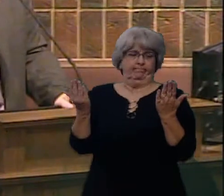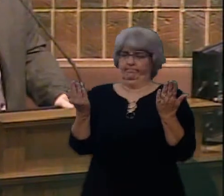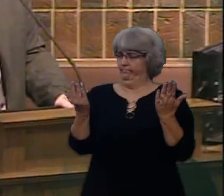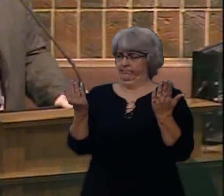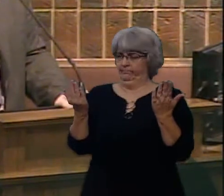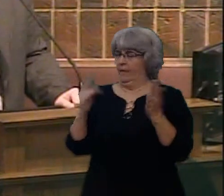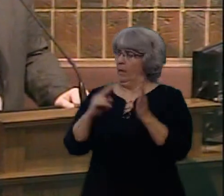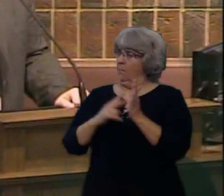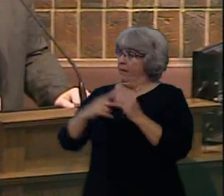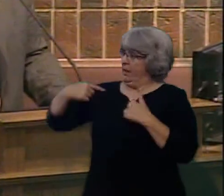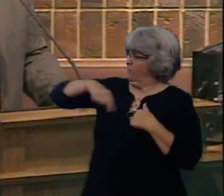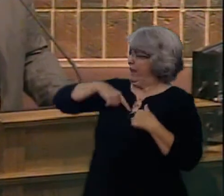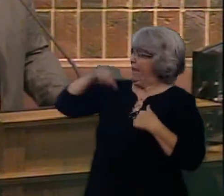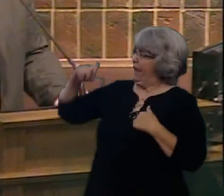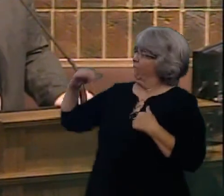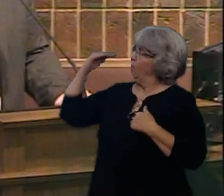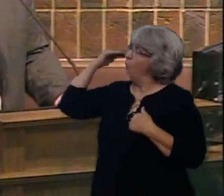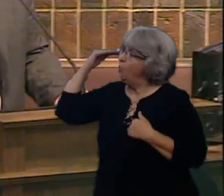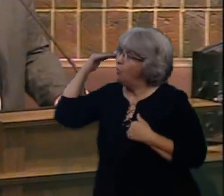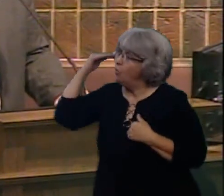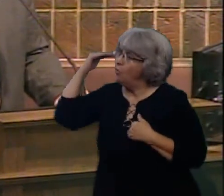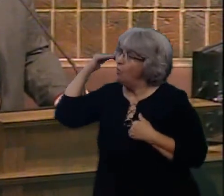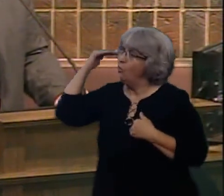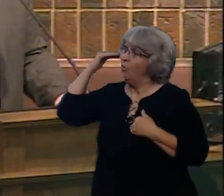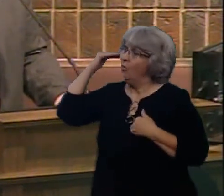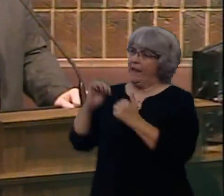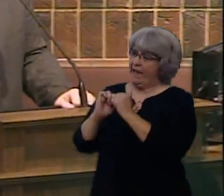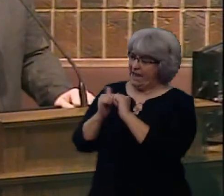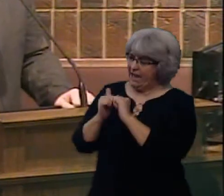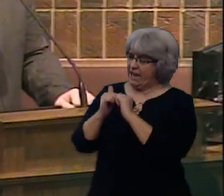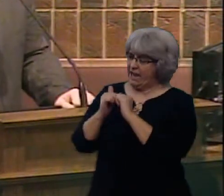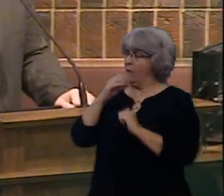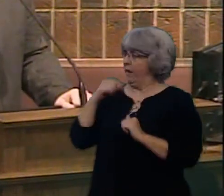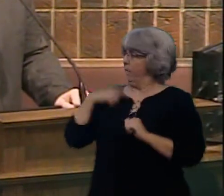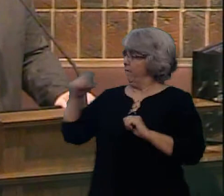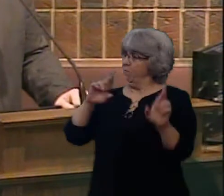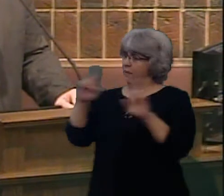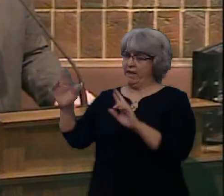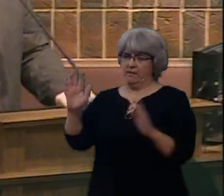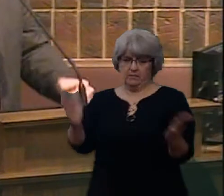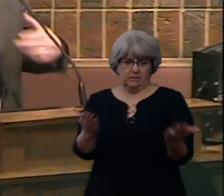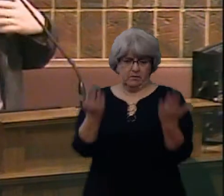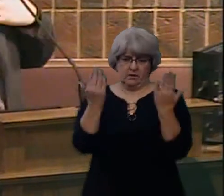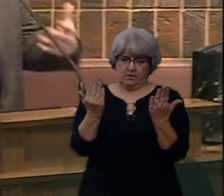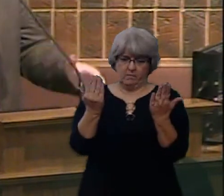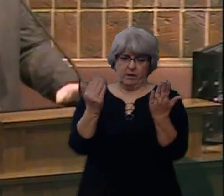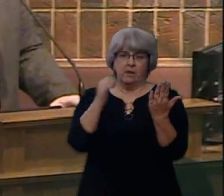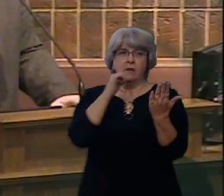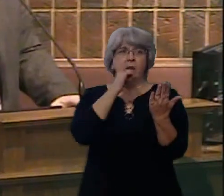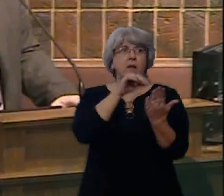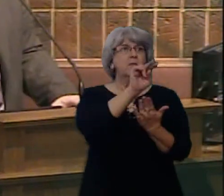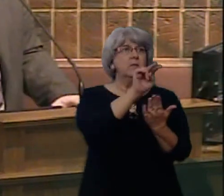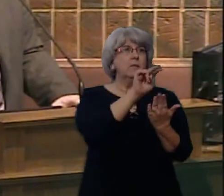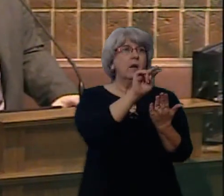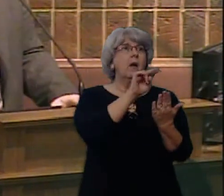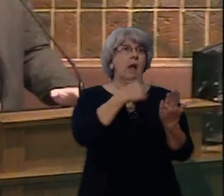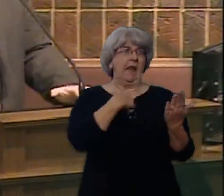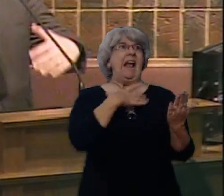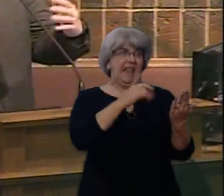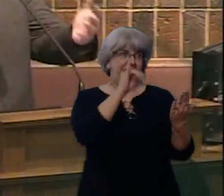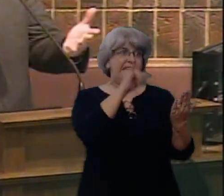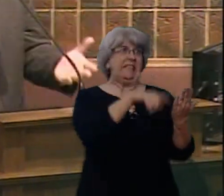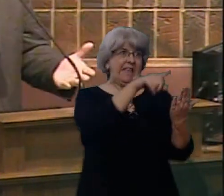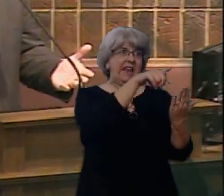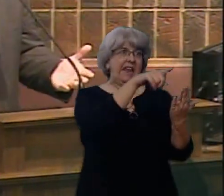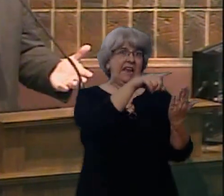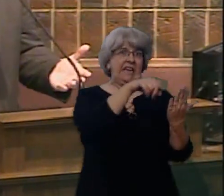Word to have the ability to do that, but we need to compare it with Scripture. Not with what I would prefer, not with what sounds